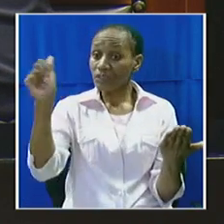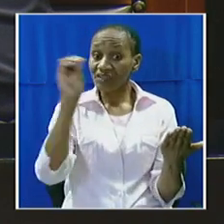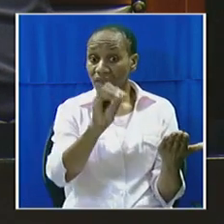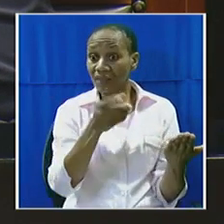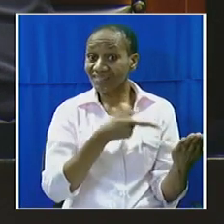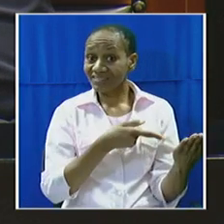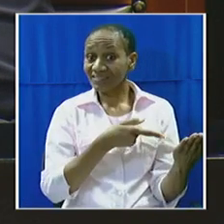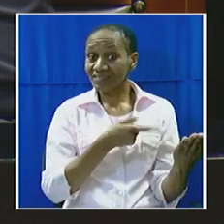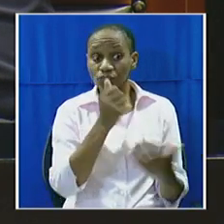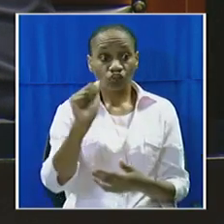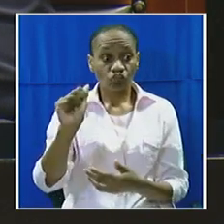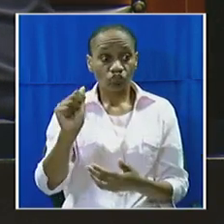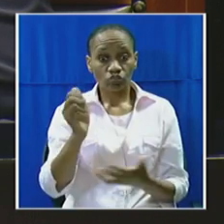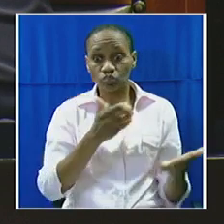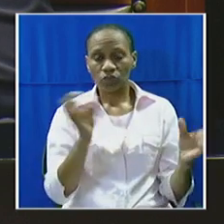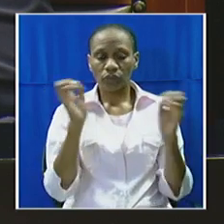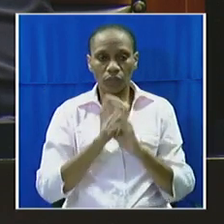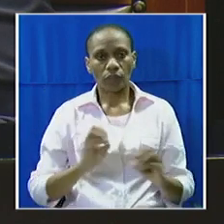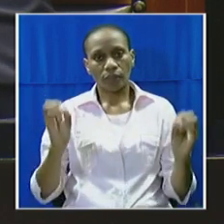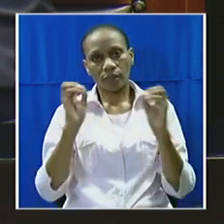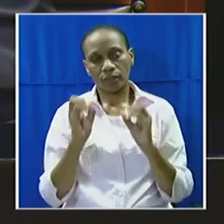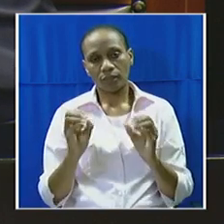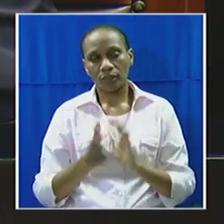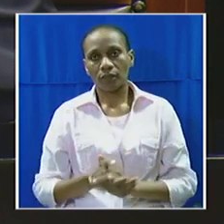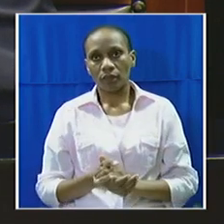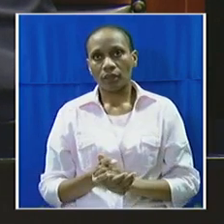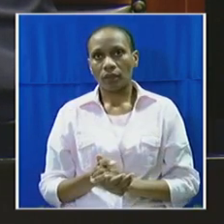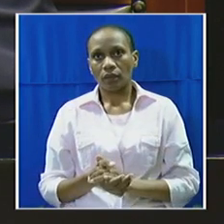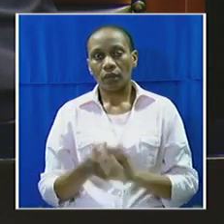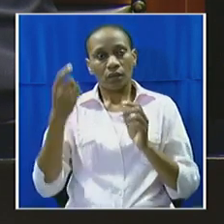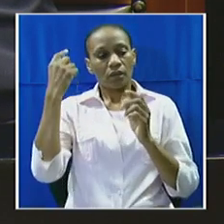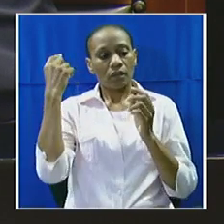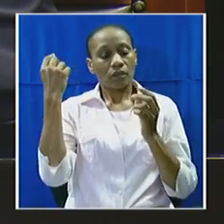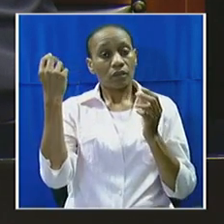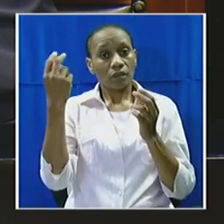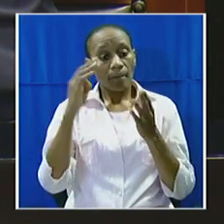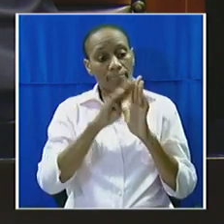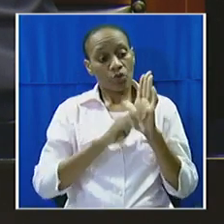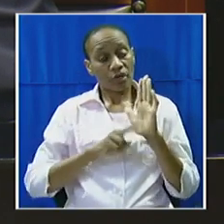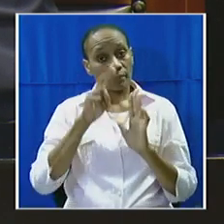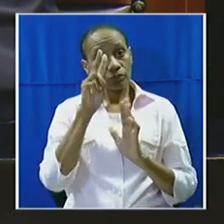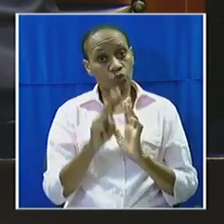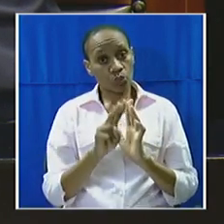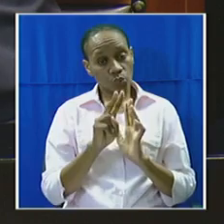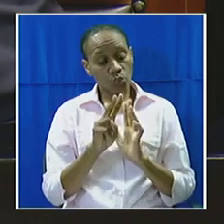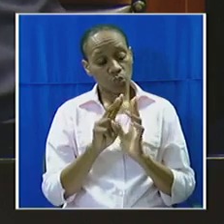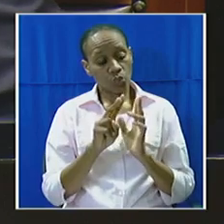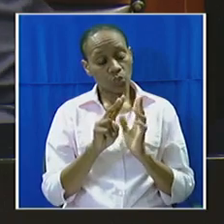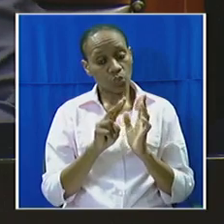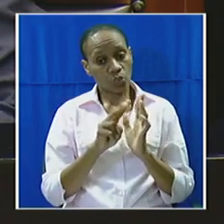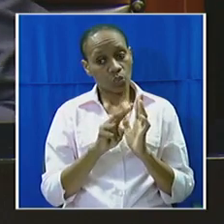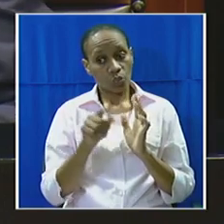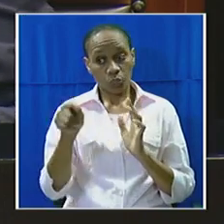objections? No objections. Agreed to. The second motion on the order paper is also in the name of the Chief